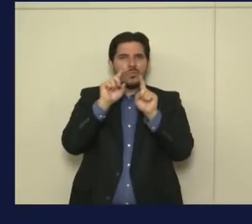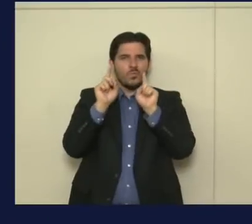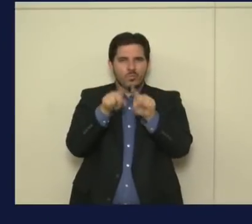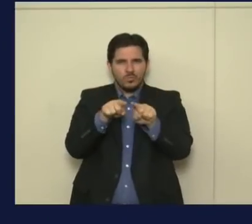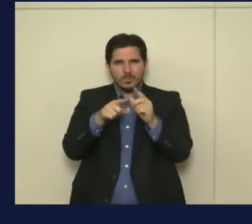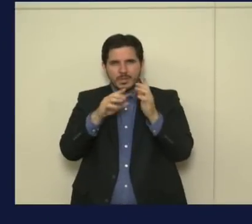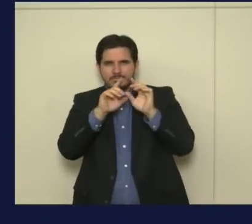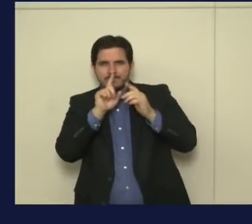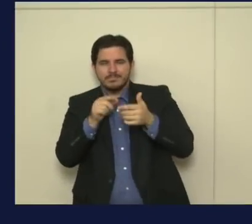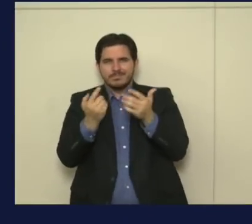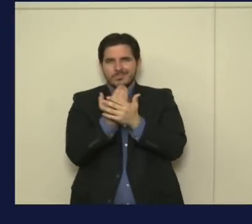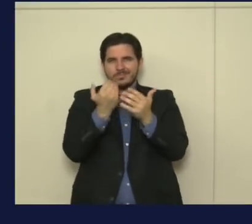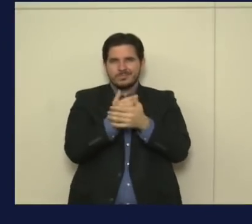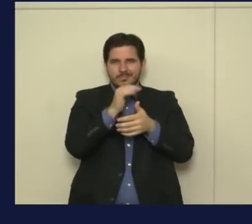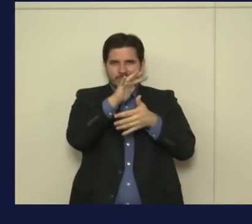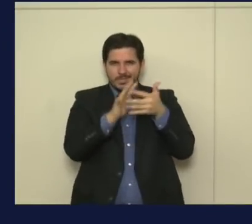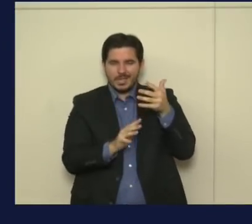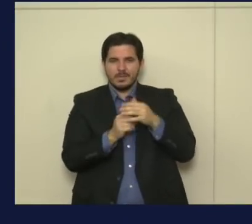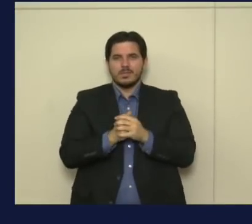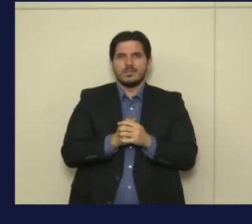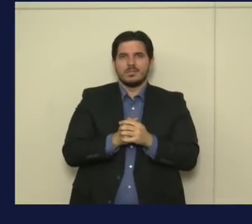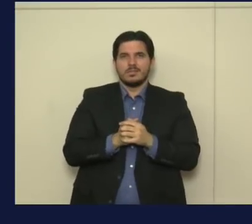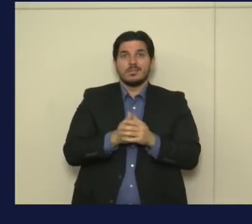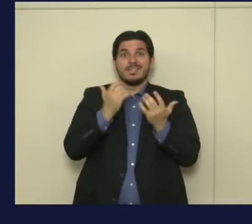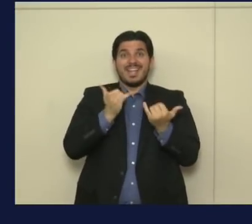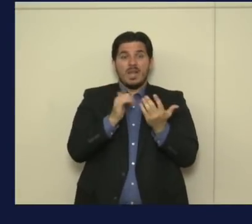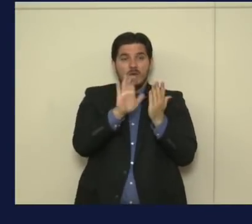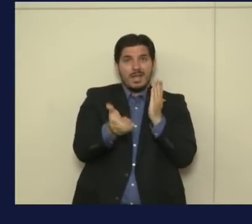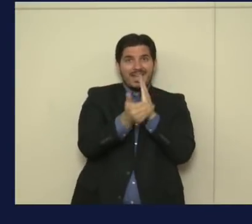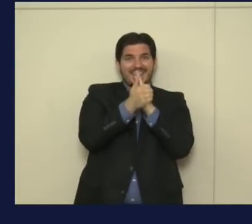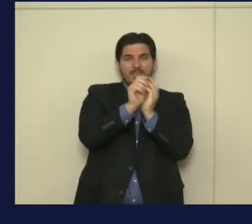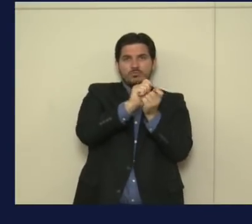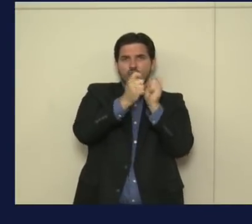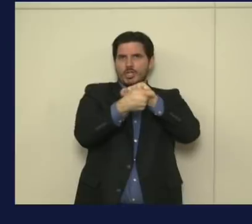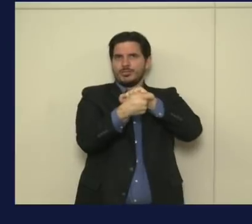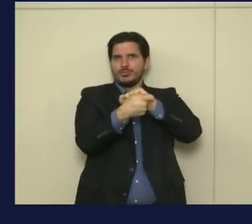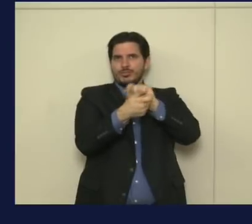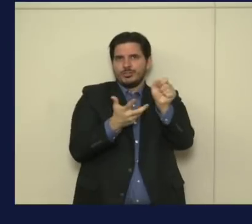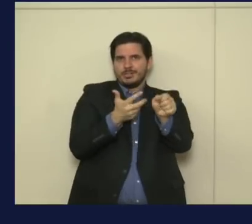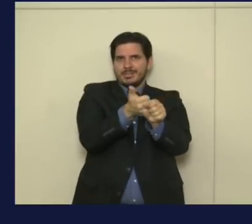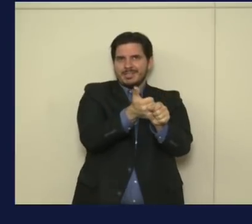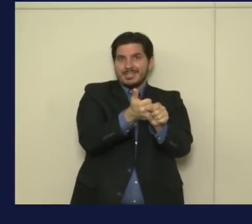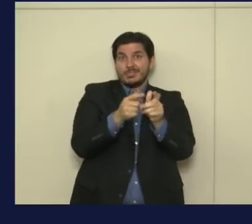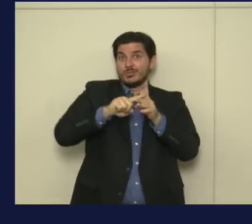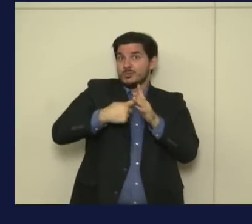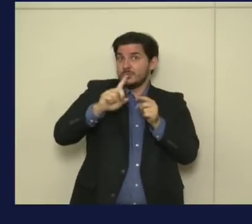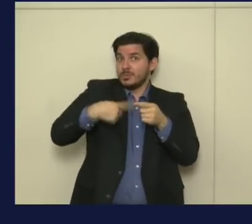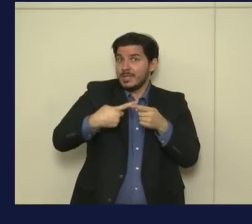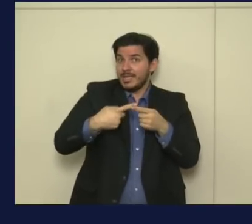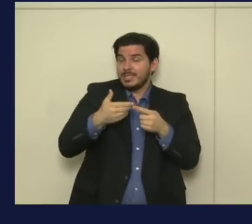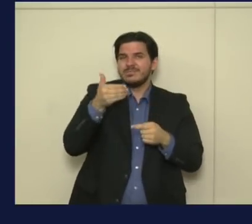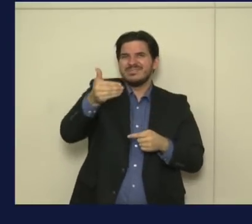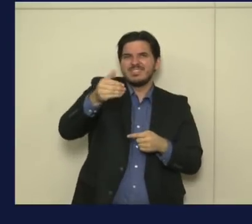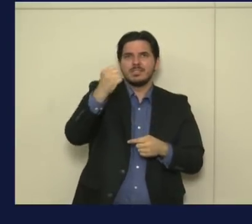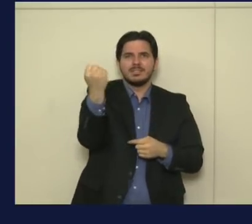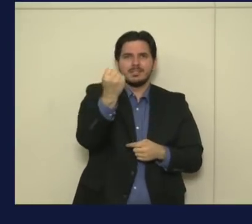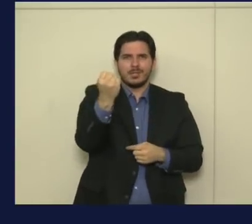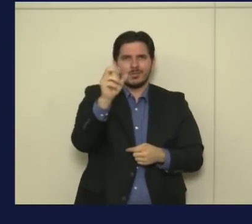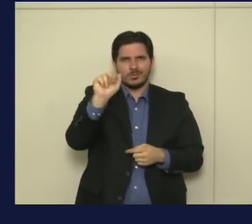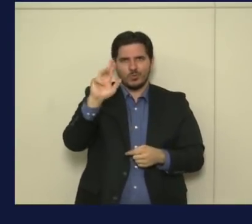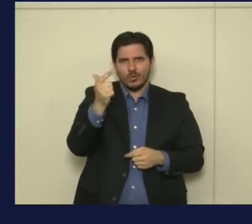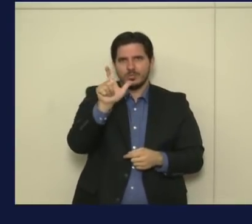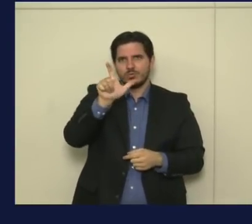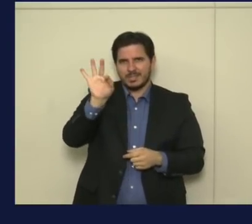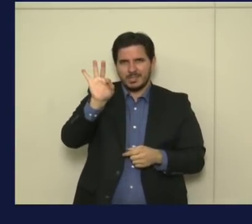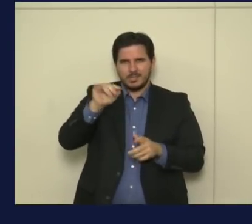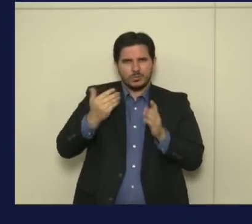right, so we are amending the public health order. It is effective Saturday, August 29th. And some